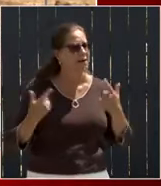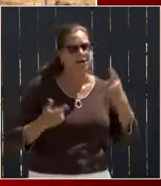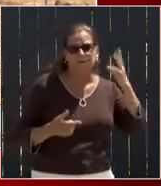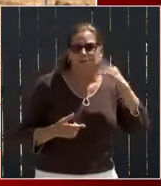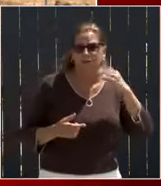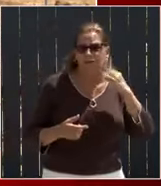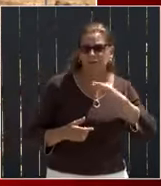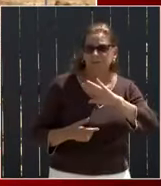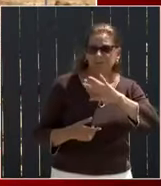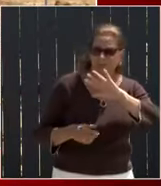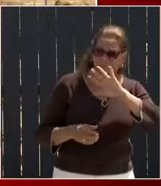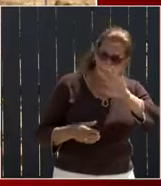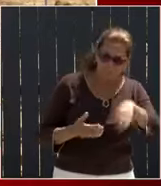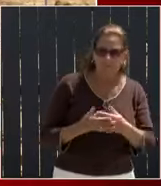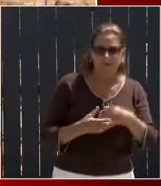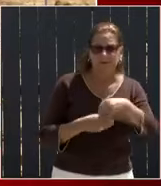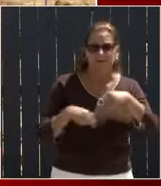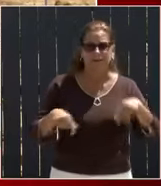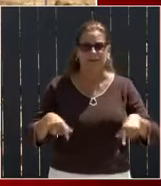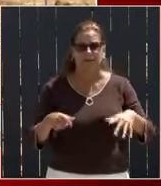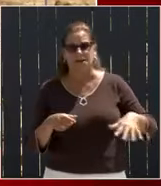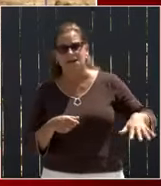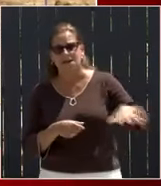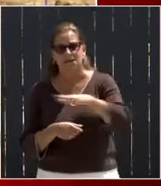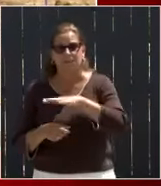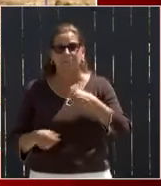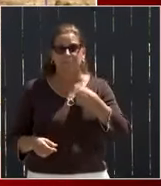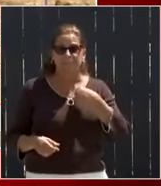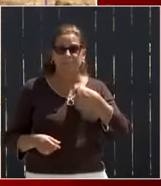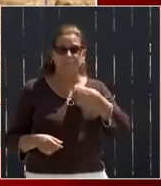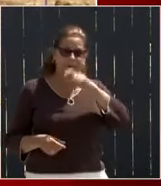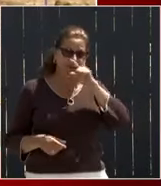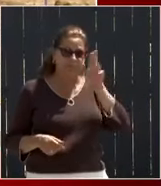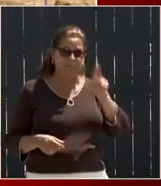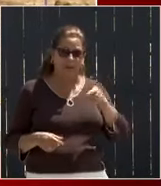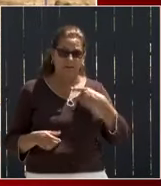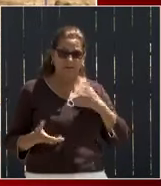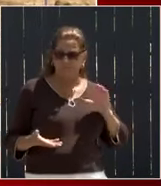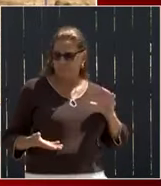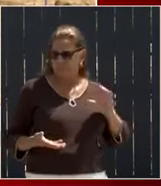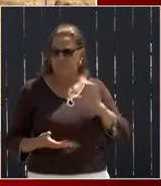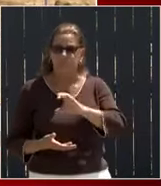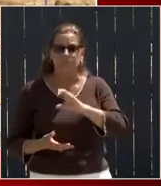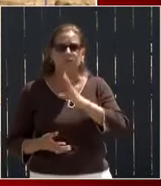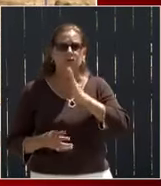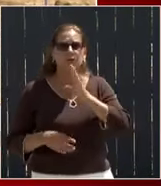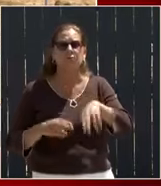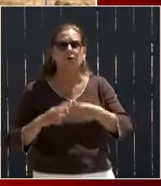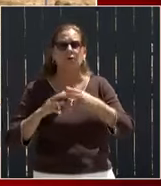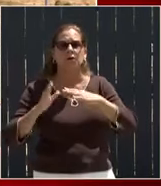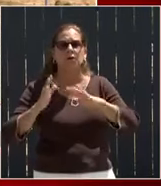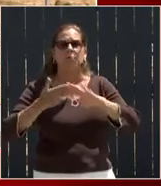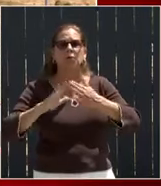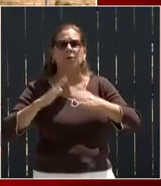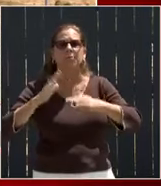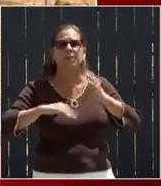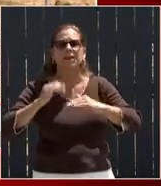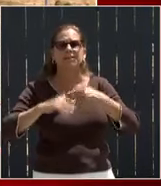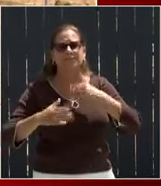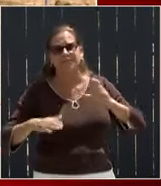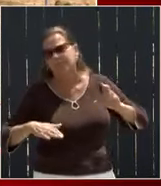From the outset, Eagle Bank has been about community building, and we have a deep commitment to the communities where we operate. The